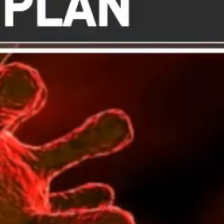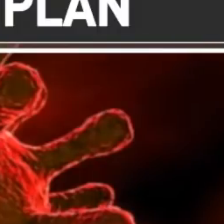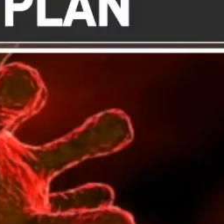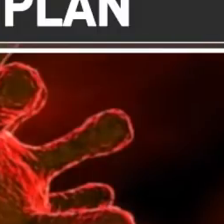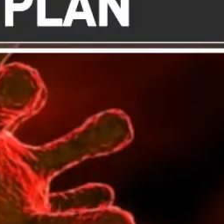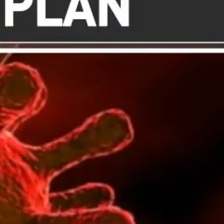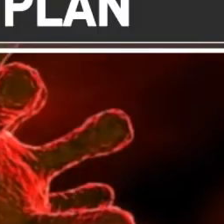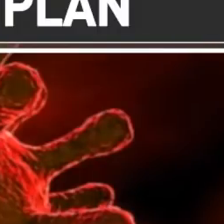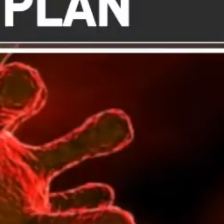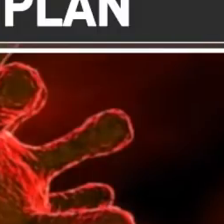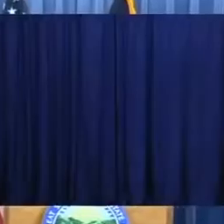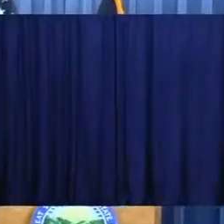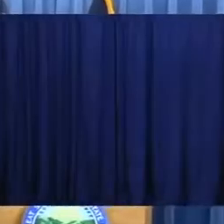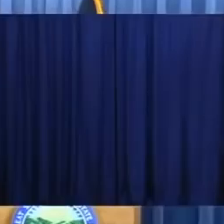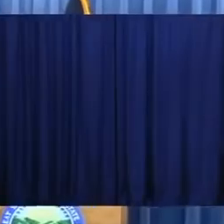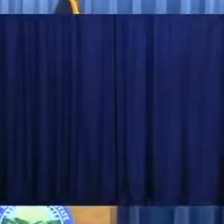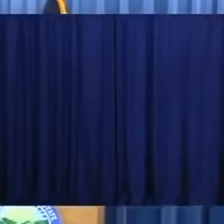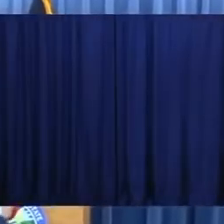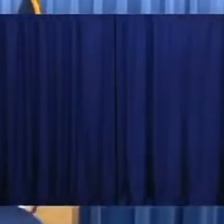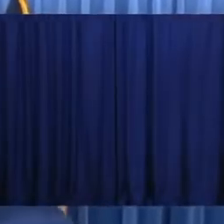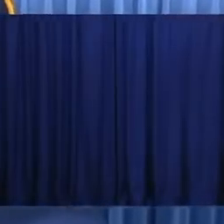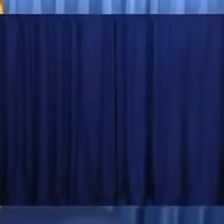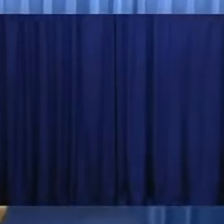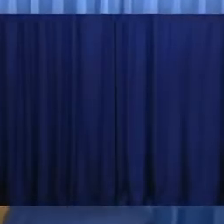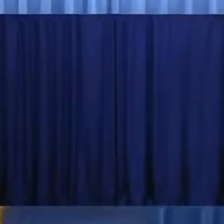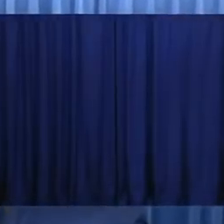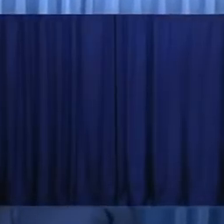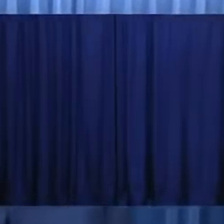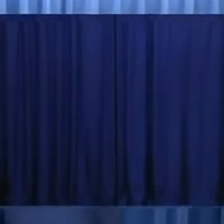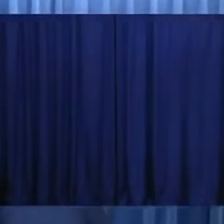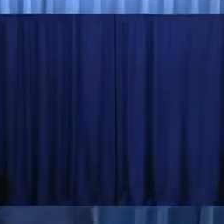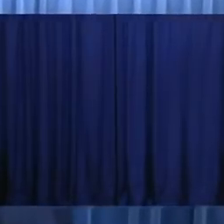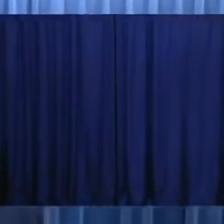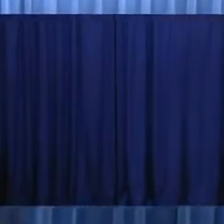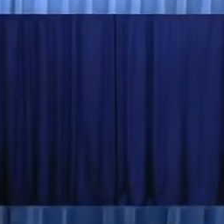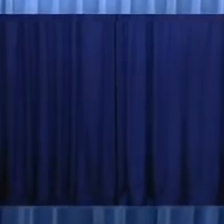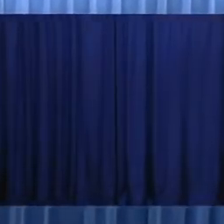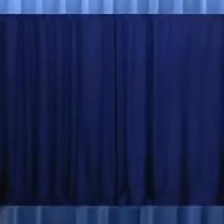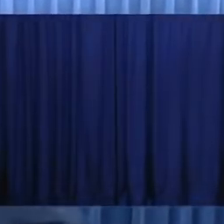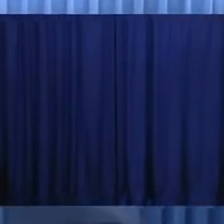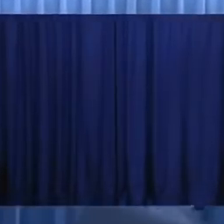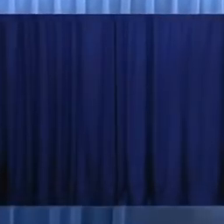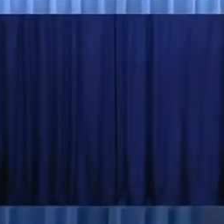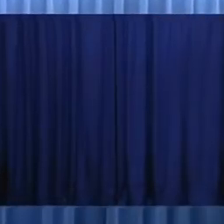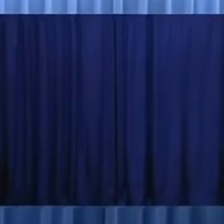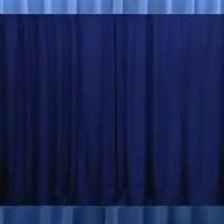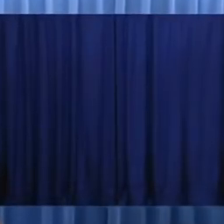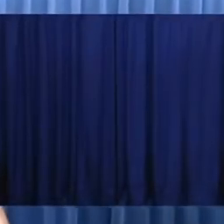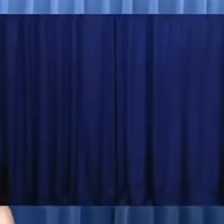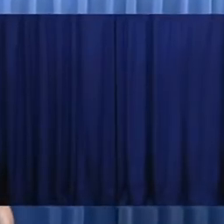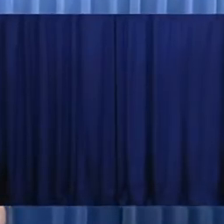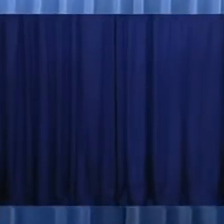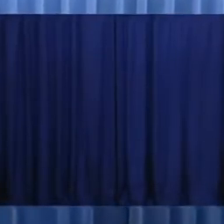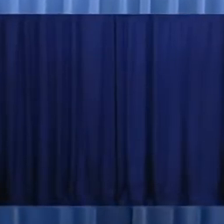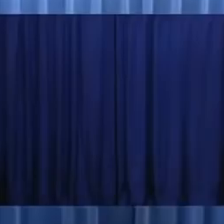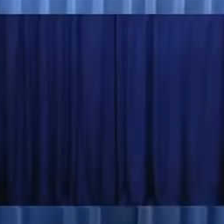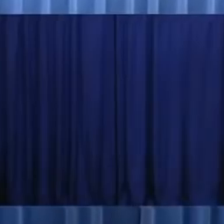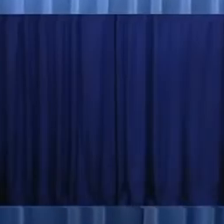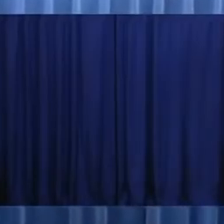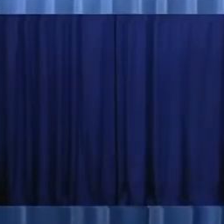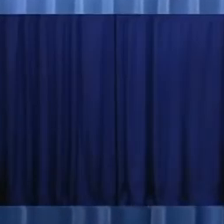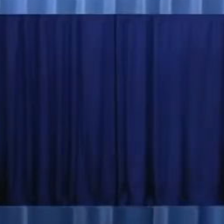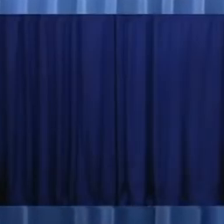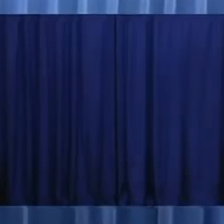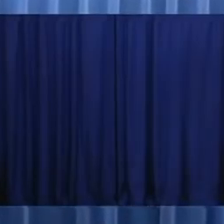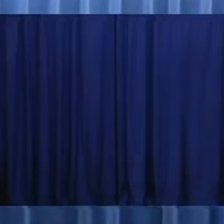state's amusement parks and water parks shut down. Those suits were filed late Thursday. The suit claims she exceeded